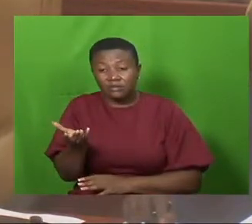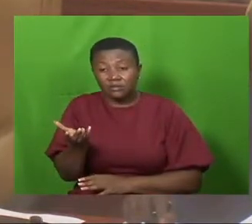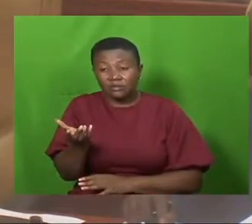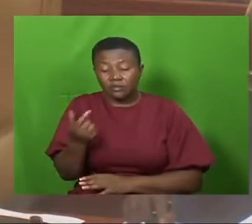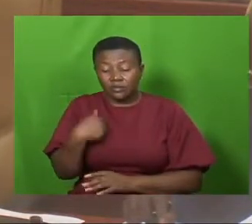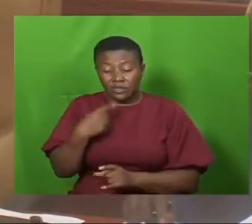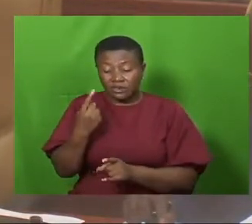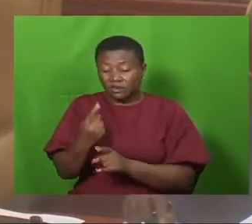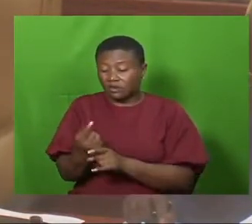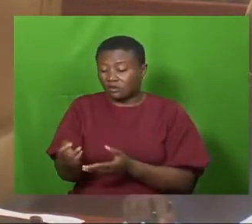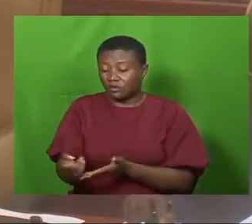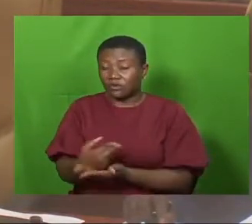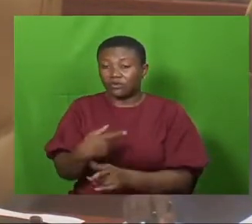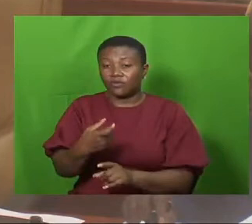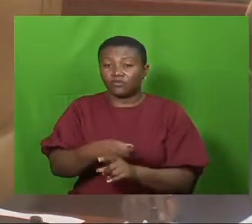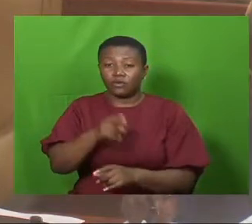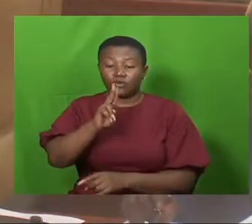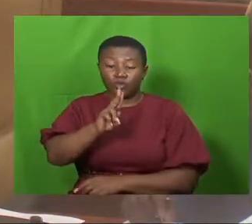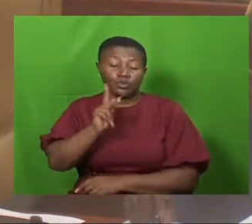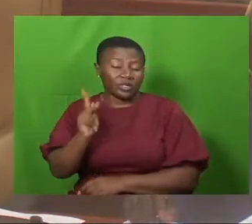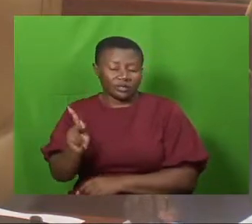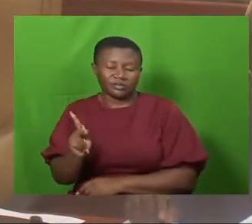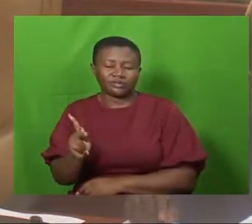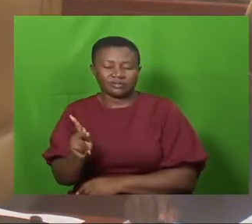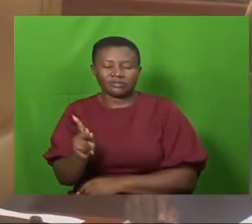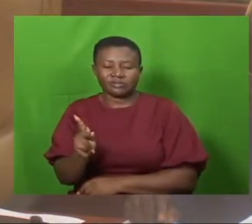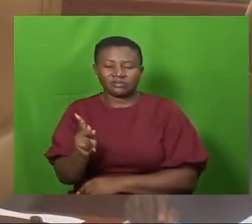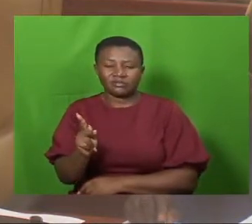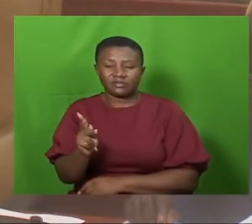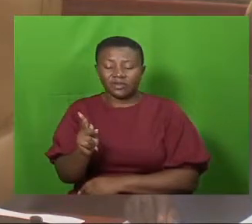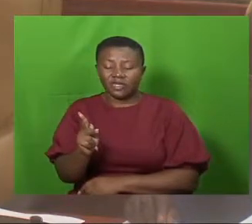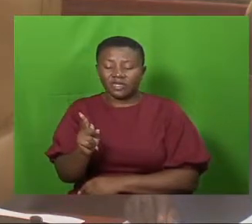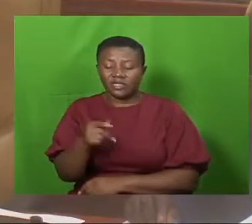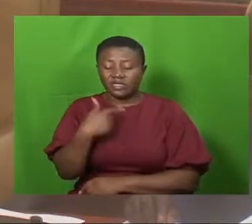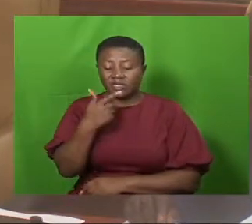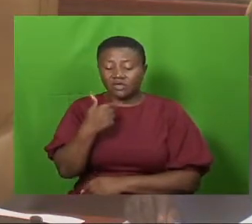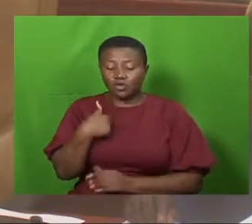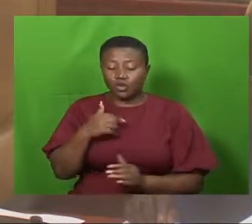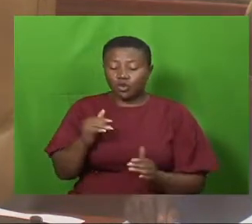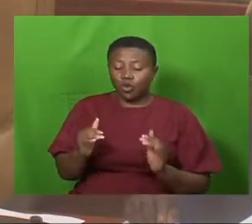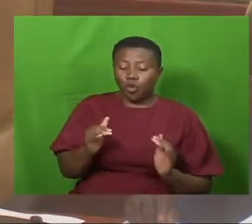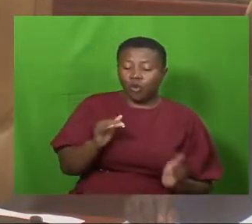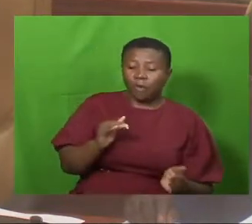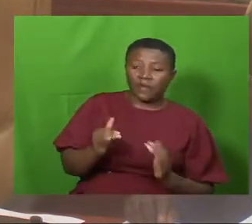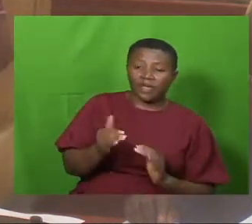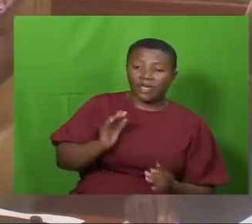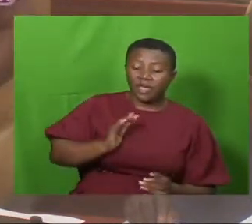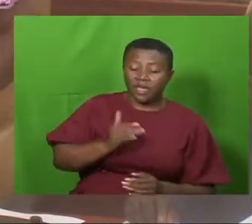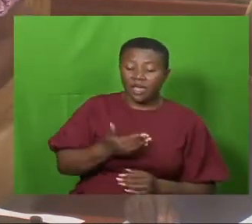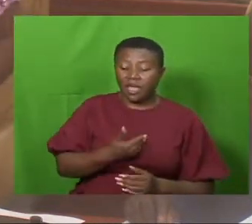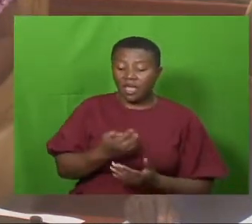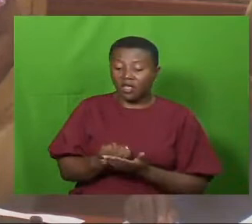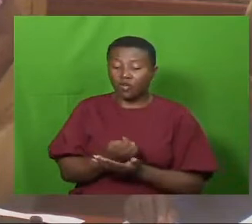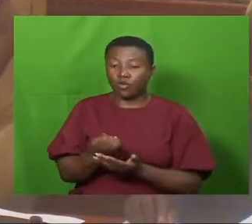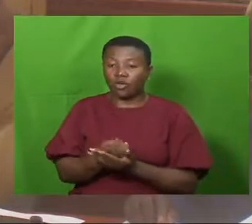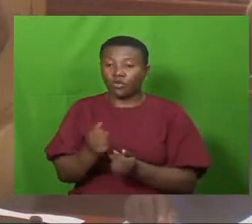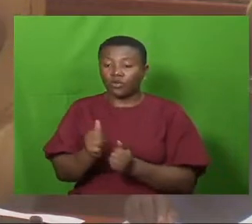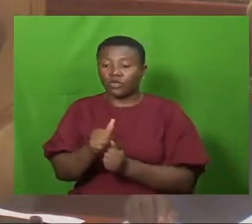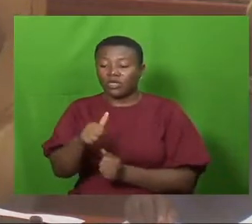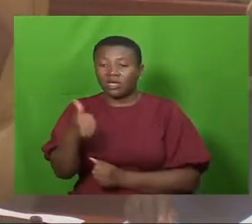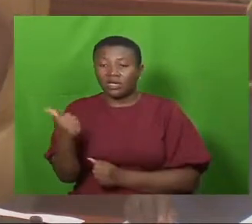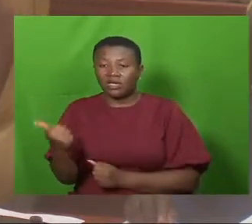the UK, and if people say that in comparing our economy to others, they don't see why we are